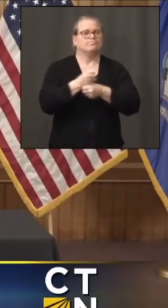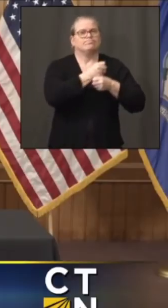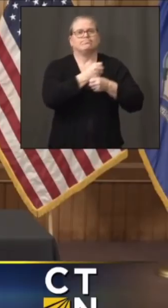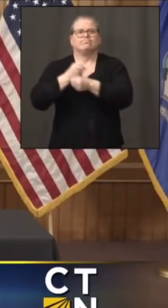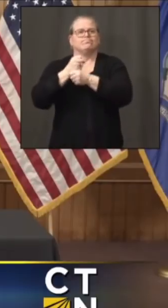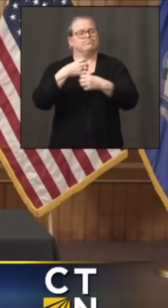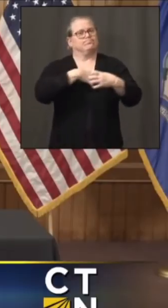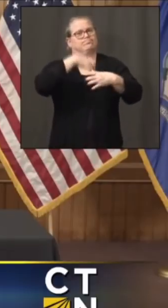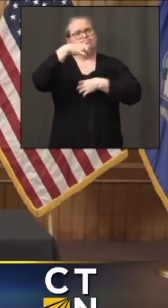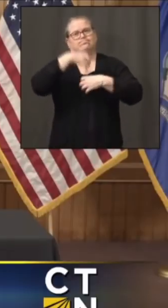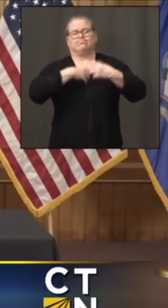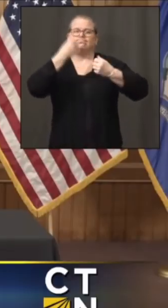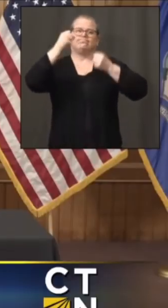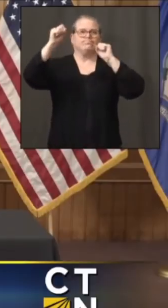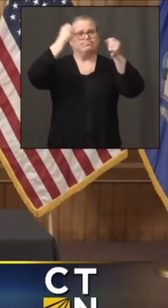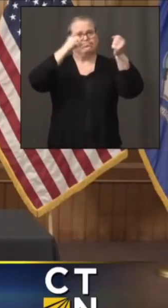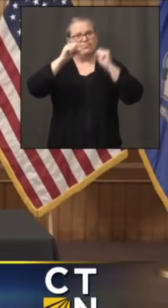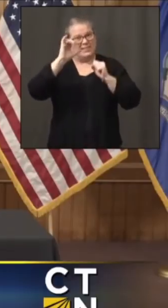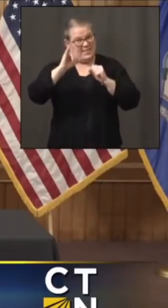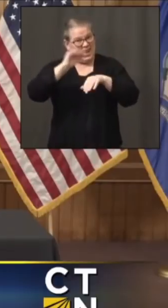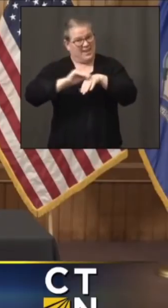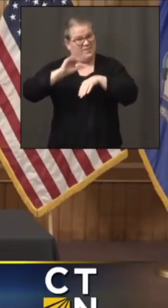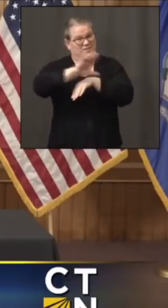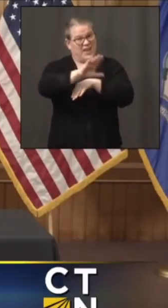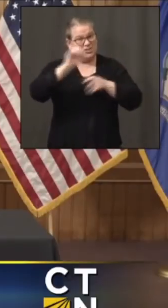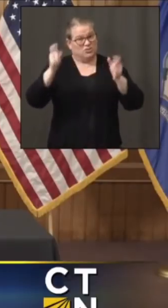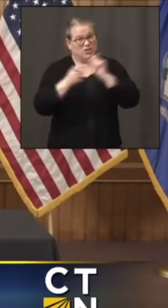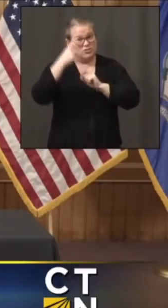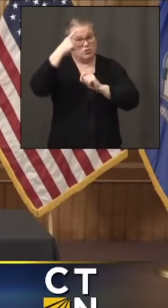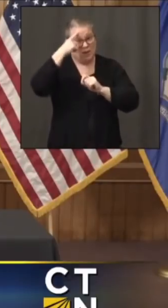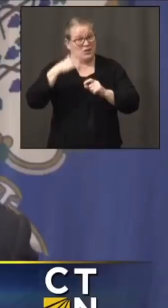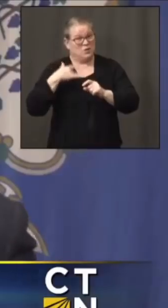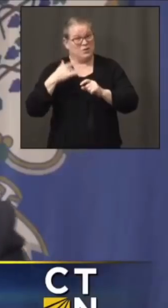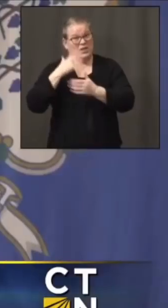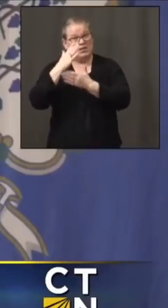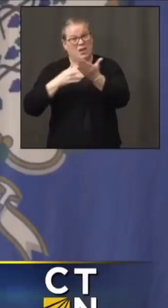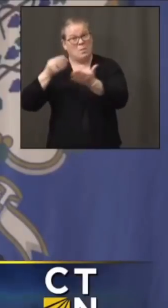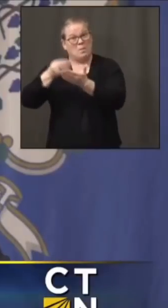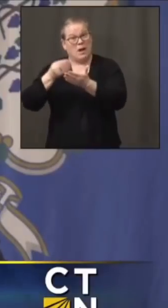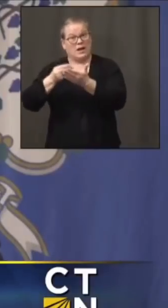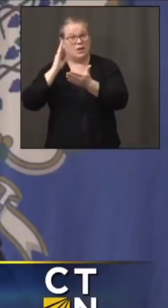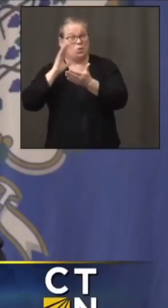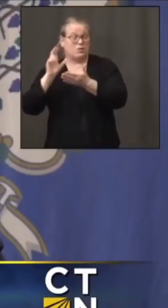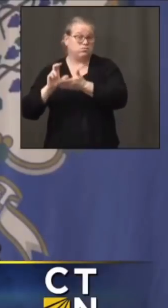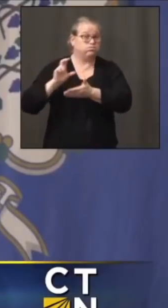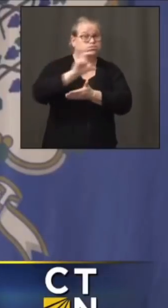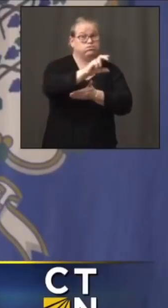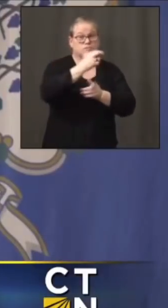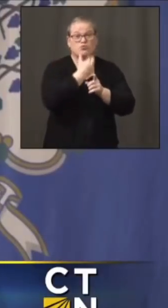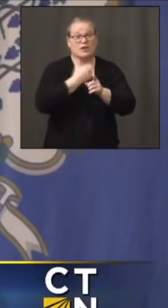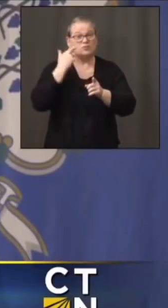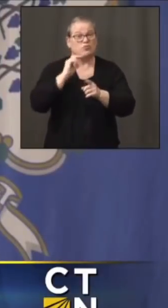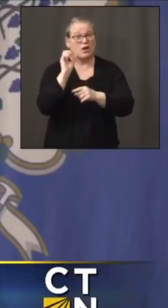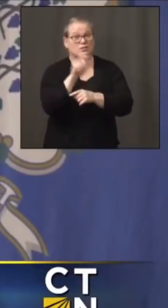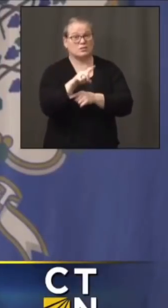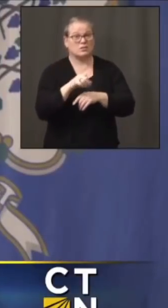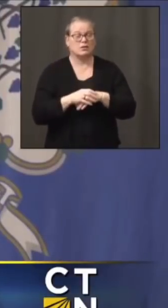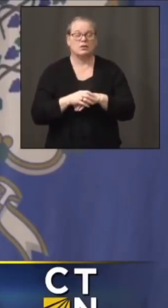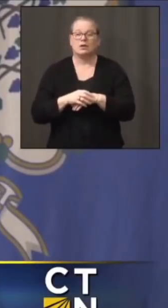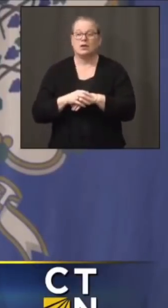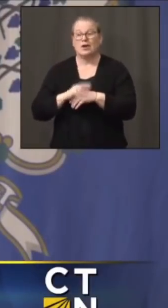your mind at all? Can we see any relief coming their way? Well, first of all, they are open and operating,